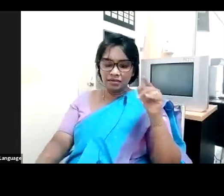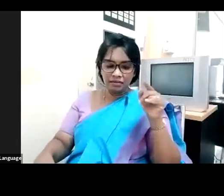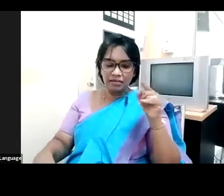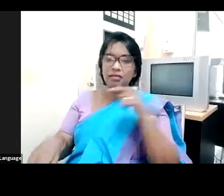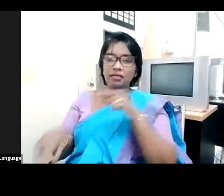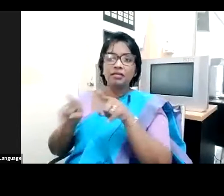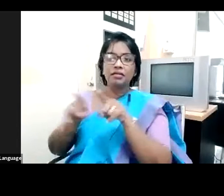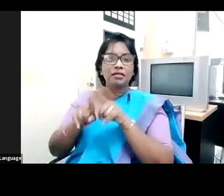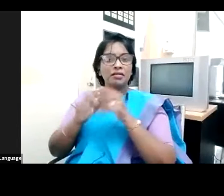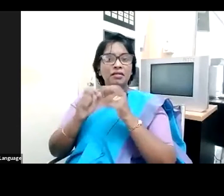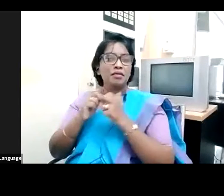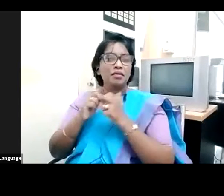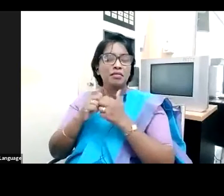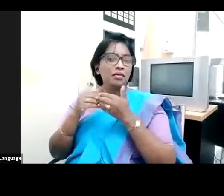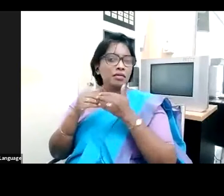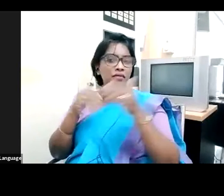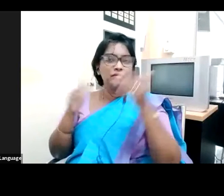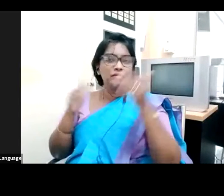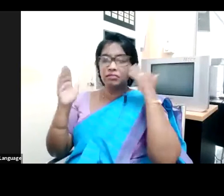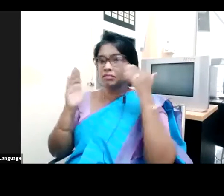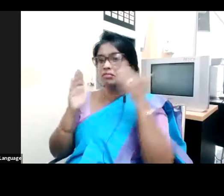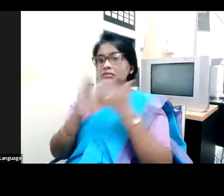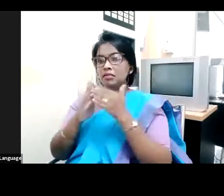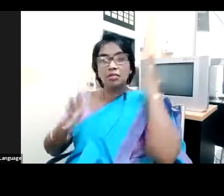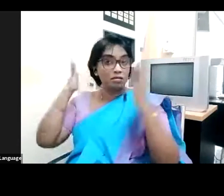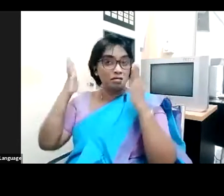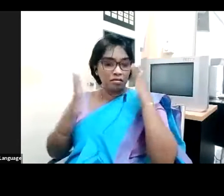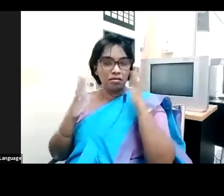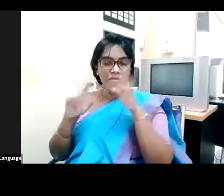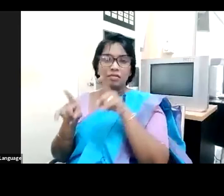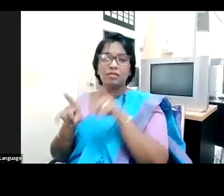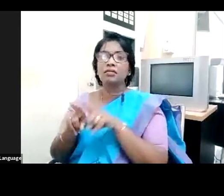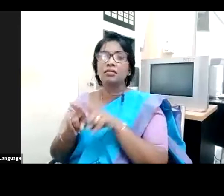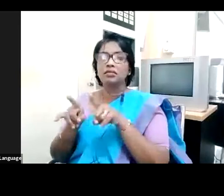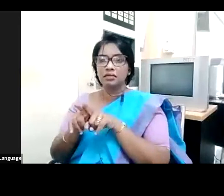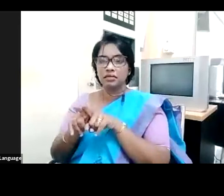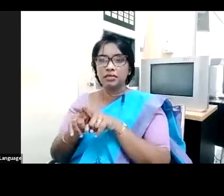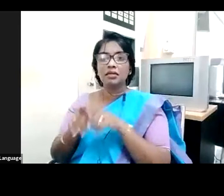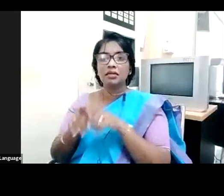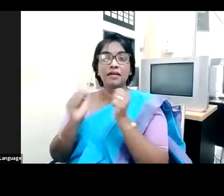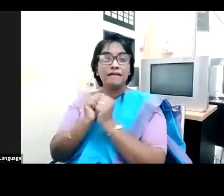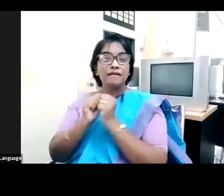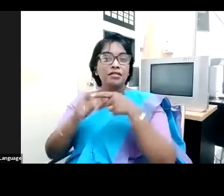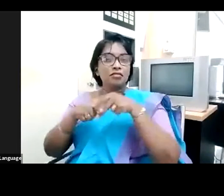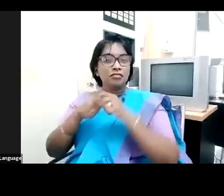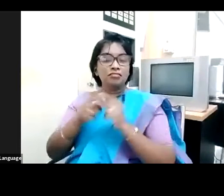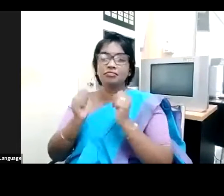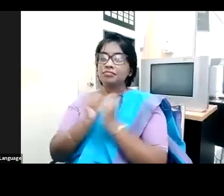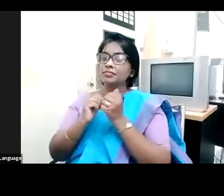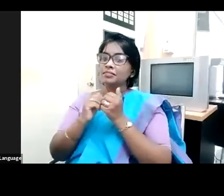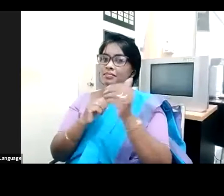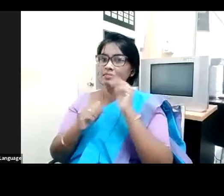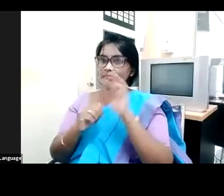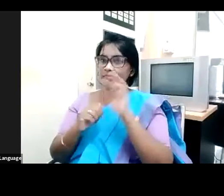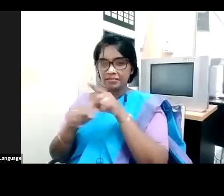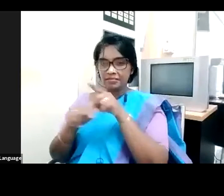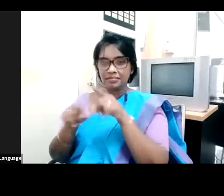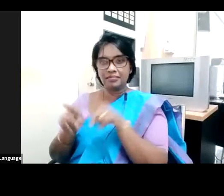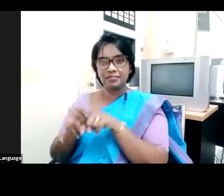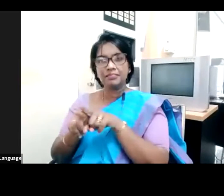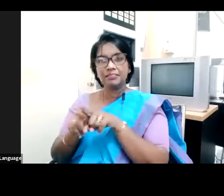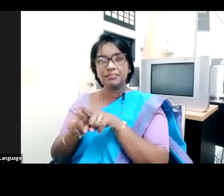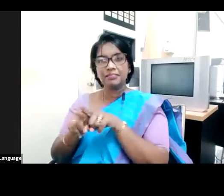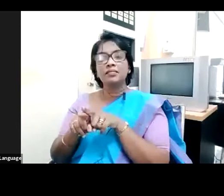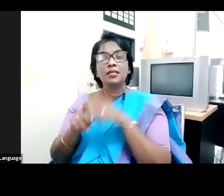at different stages. When the Industrial Revolution came, we had a new normal that created.